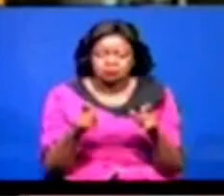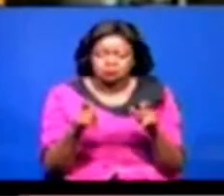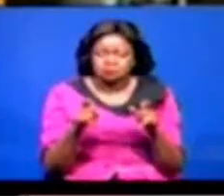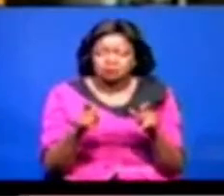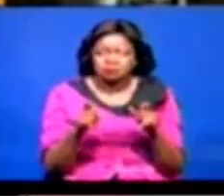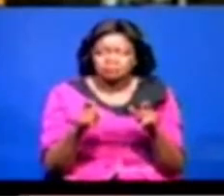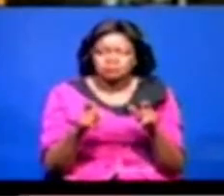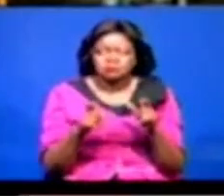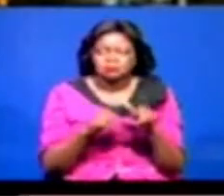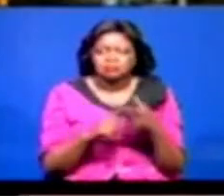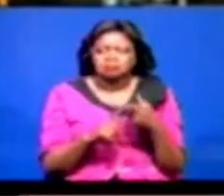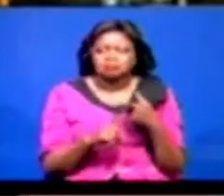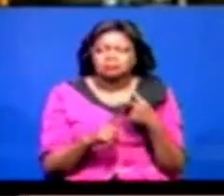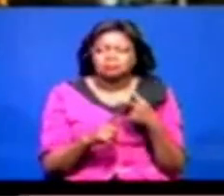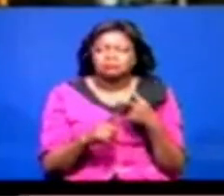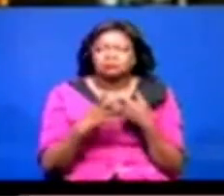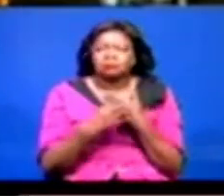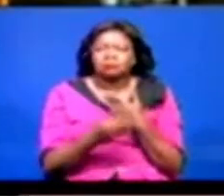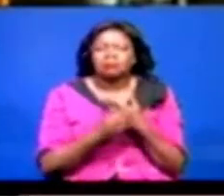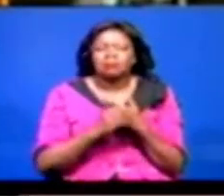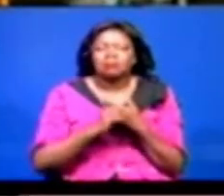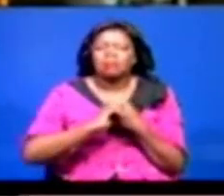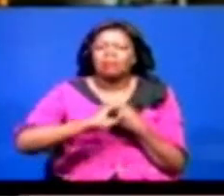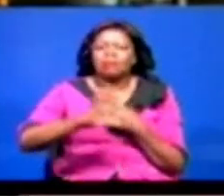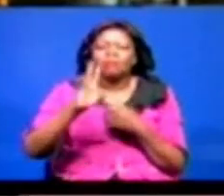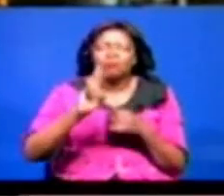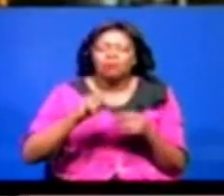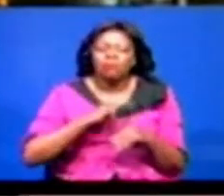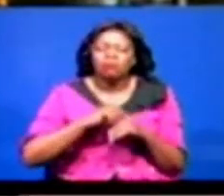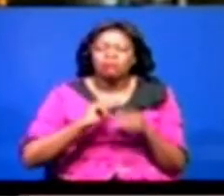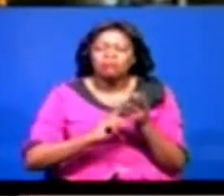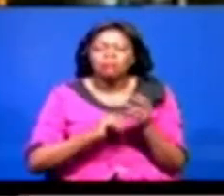One copy is sent to the National Tallying Center.